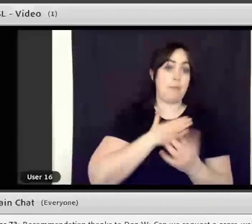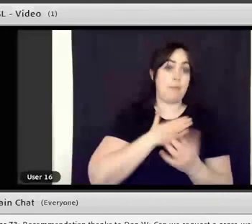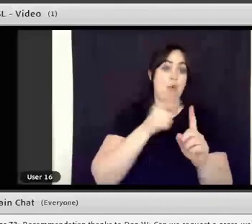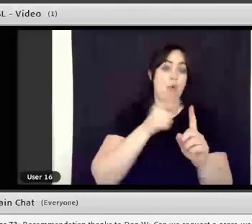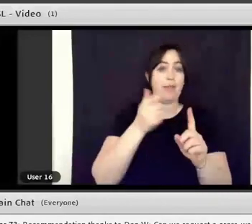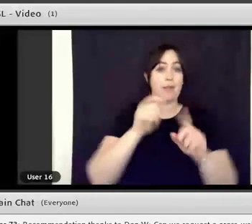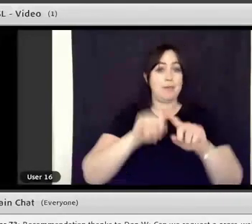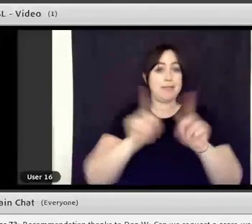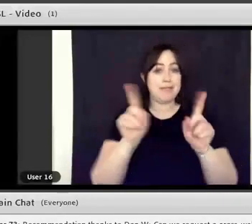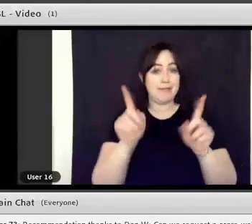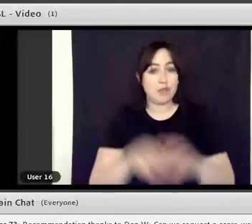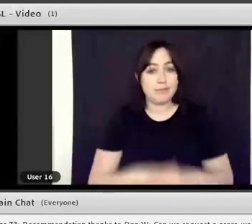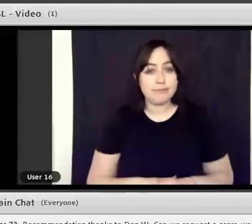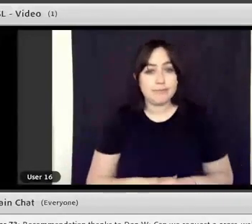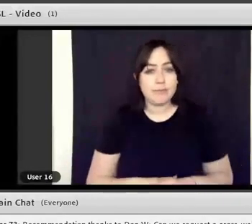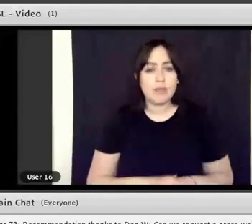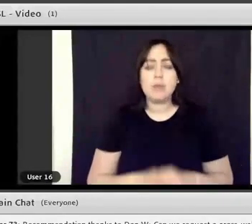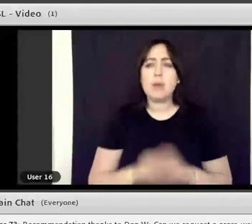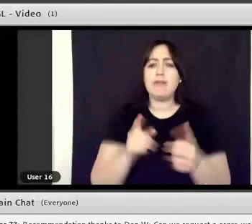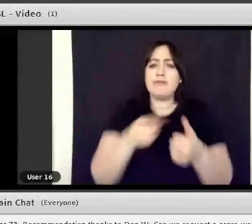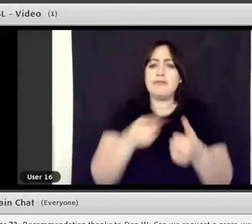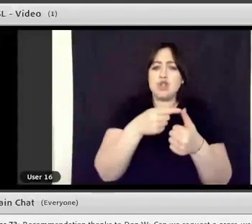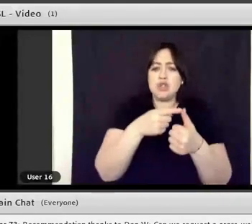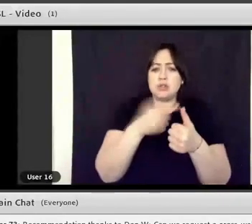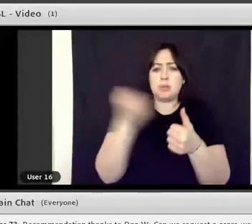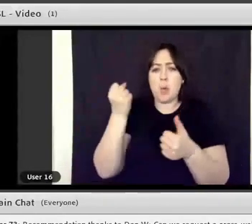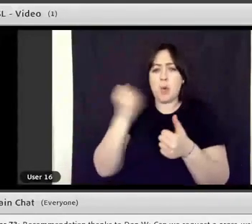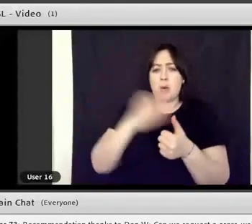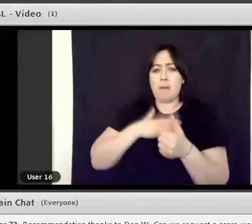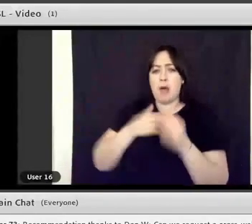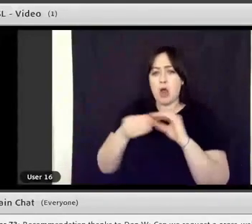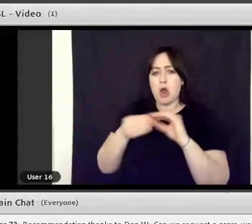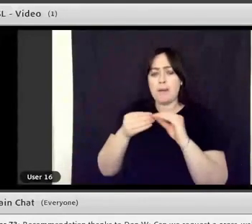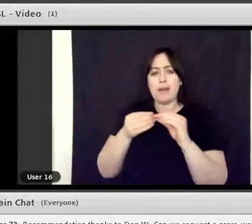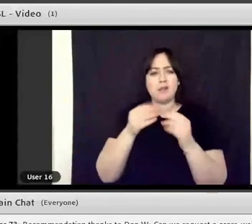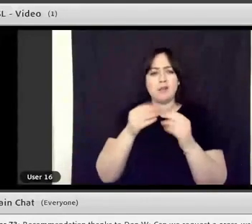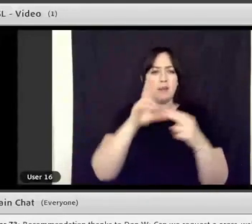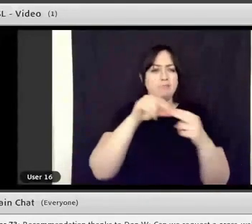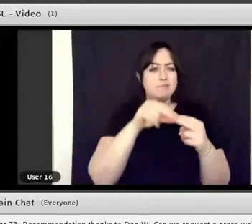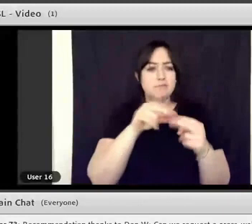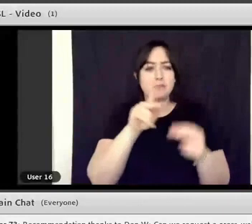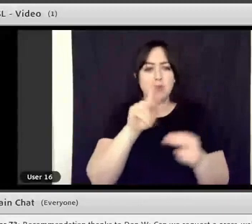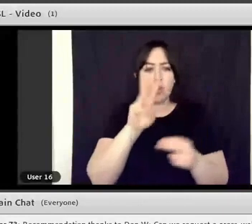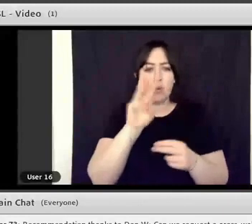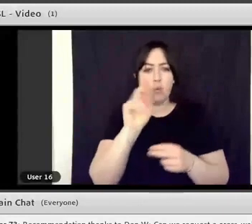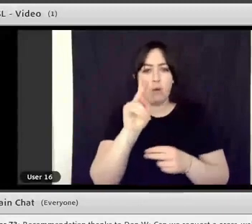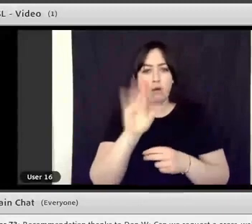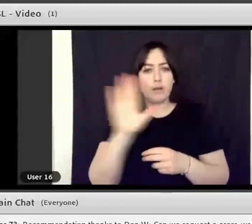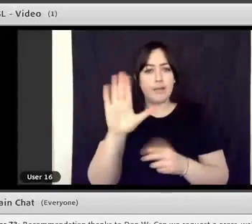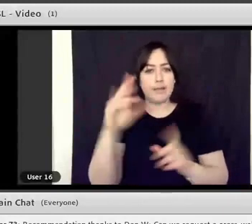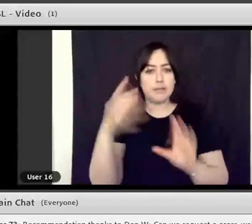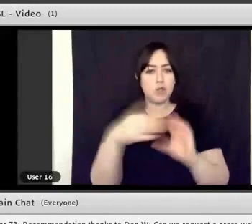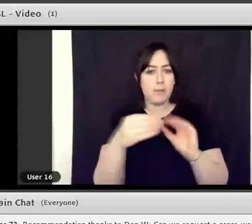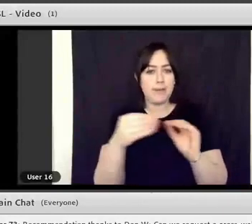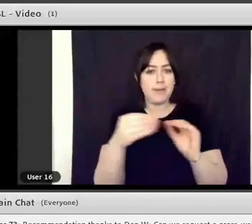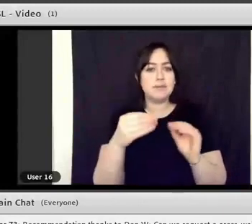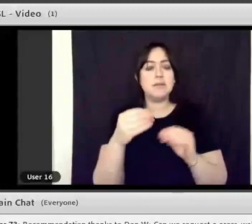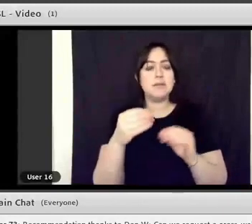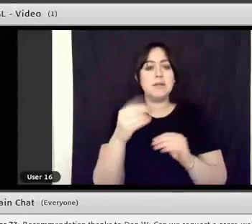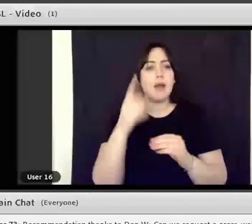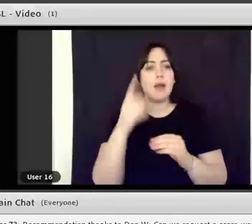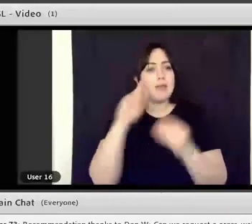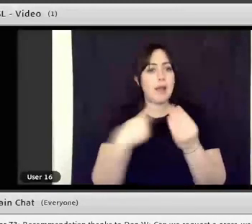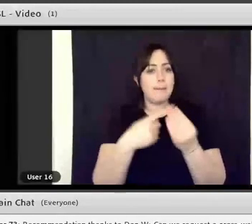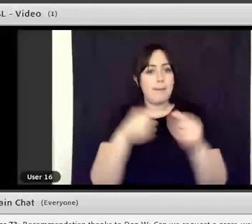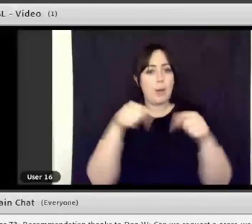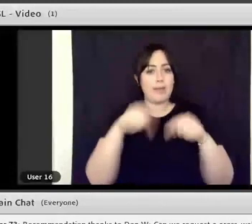Just to follow up on Kwok's comment, that I do think thinking about it from the tools perspective and then driving down to